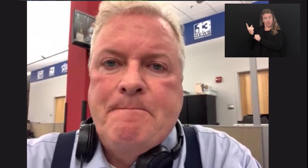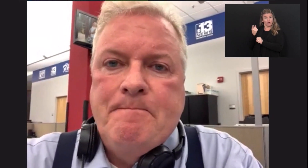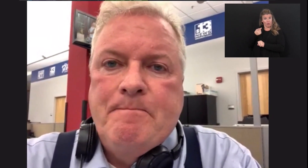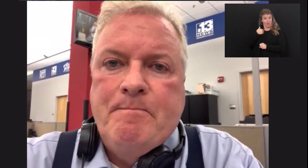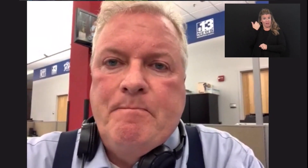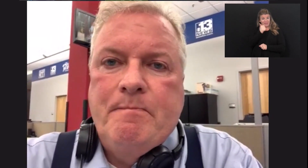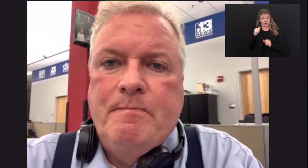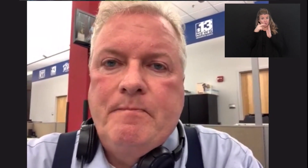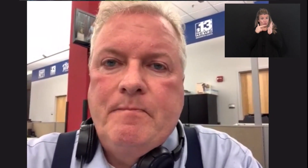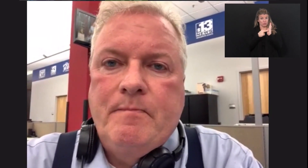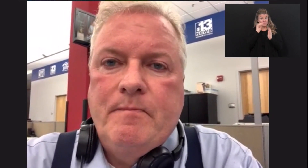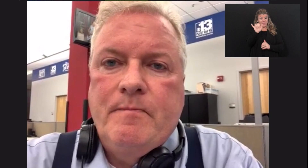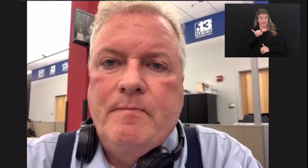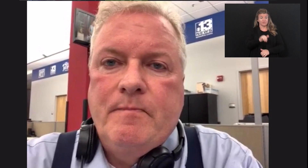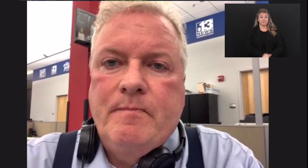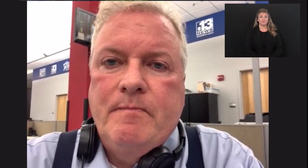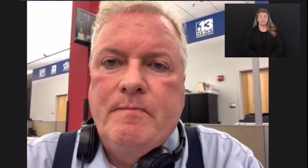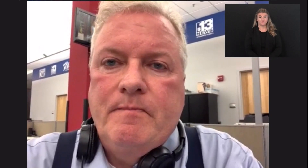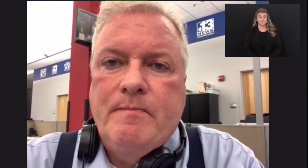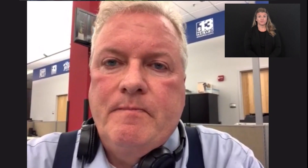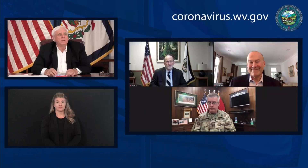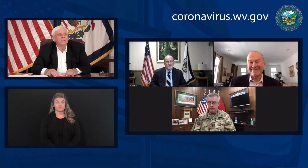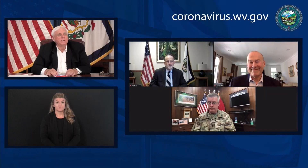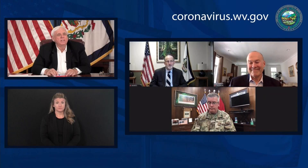here? Ooh.